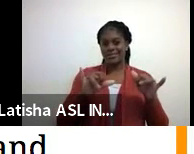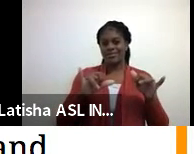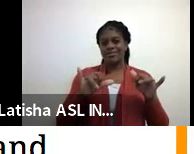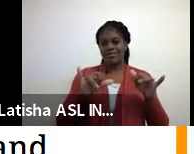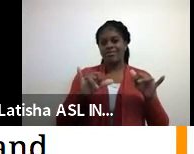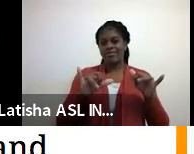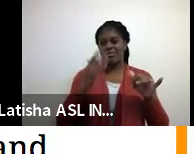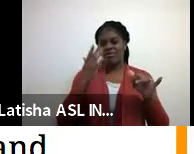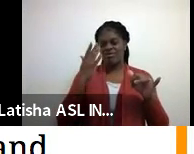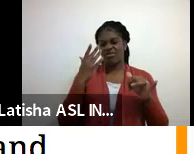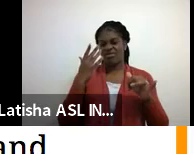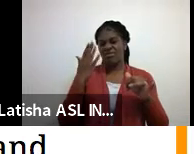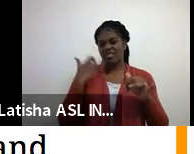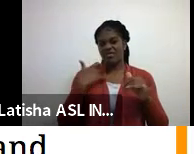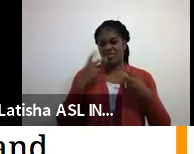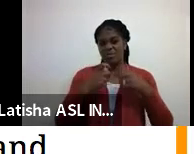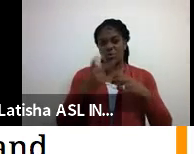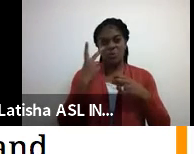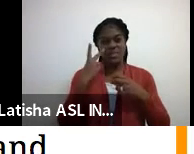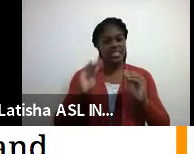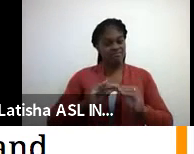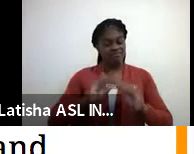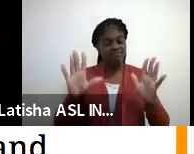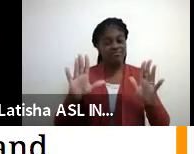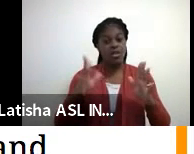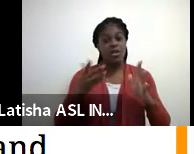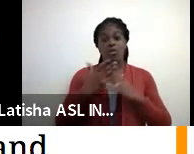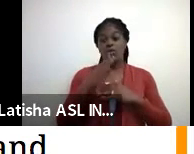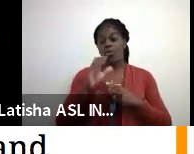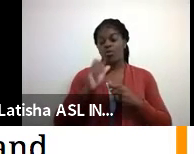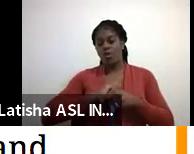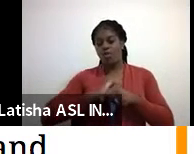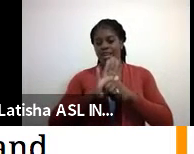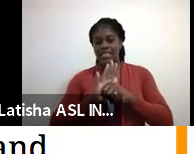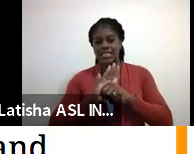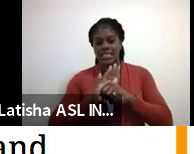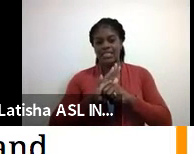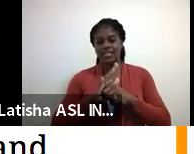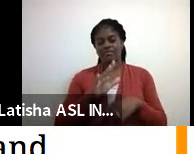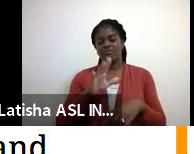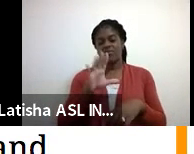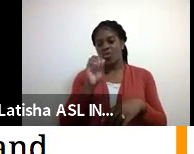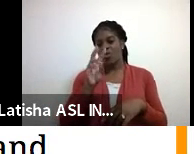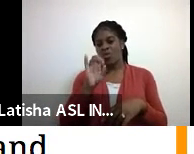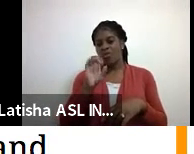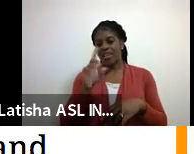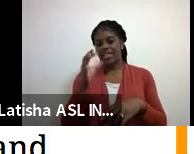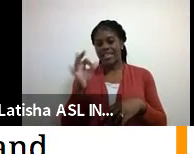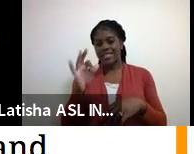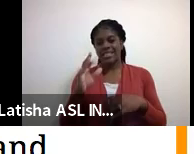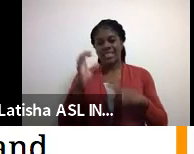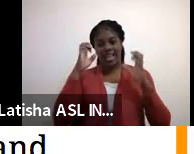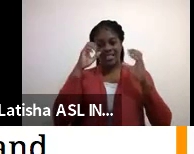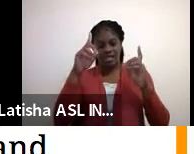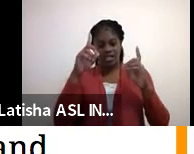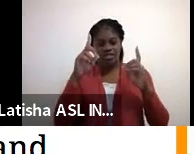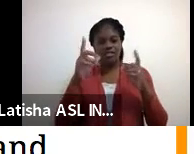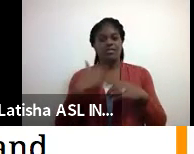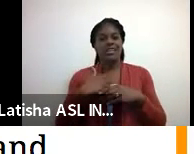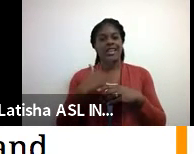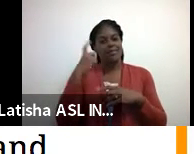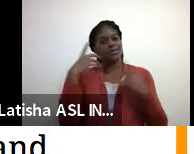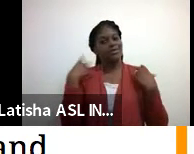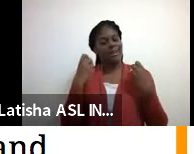problems we see playing out in our country through COVID-19 and policing and education and in the mental health field.